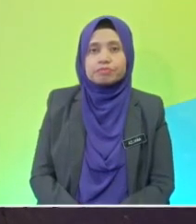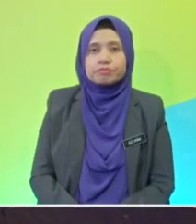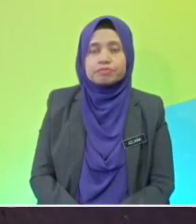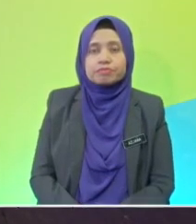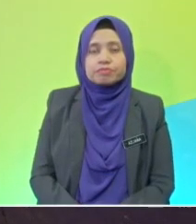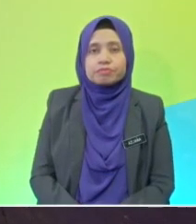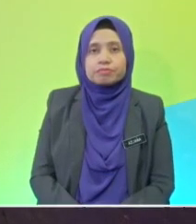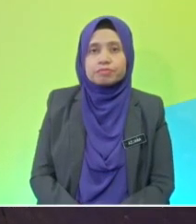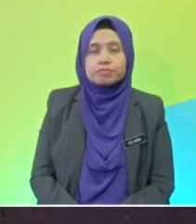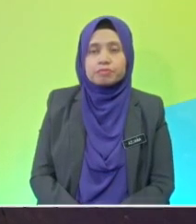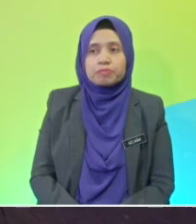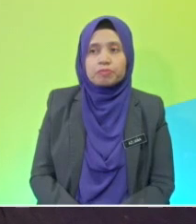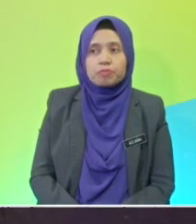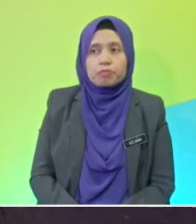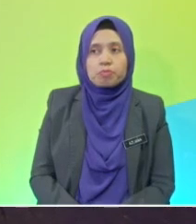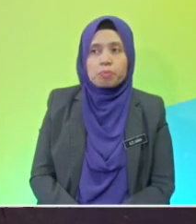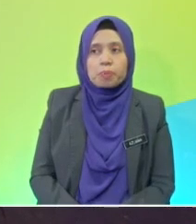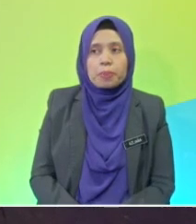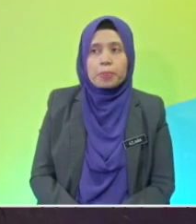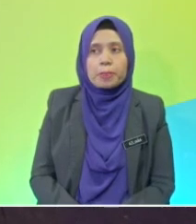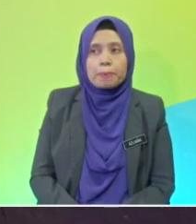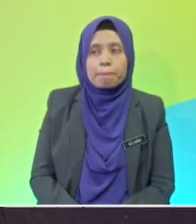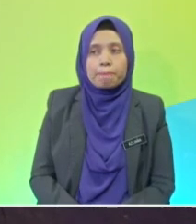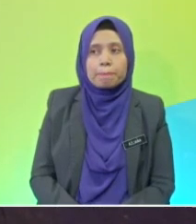you with it. Okay.